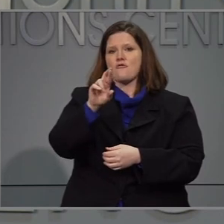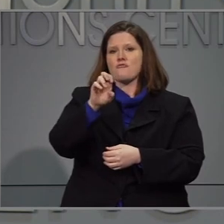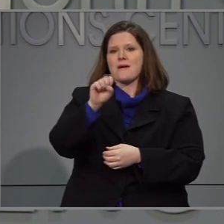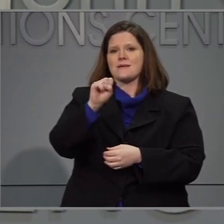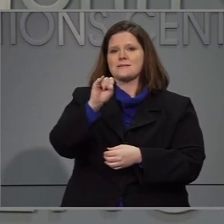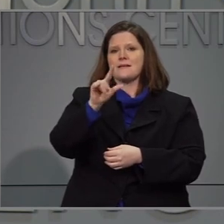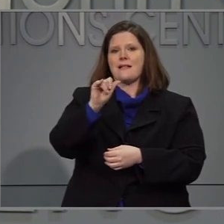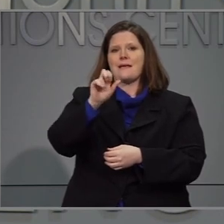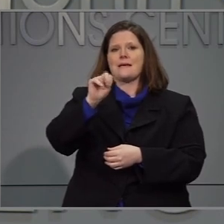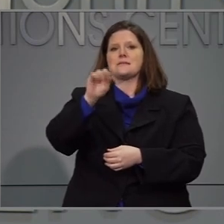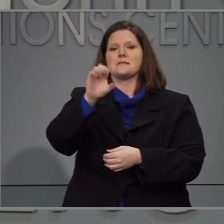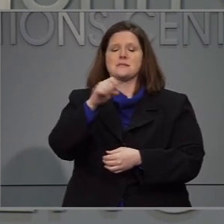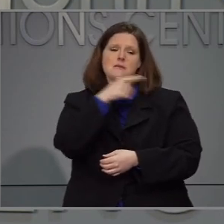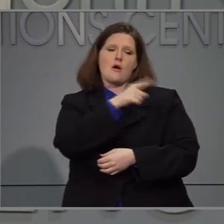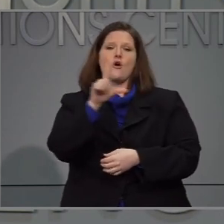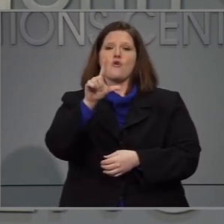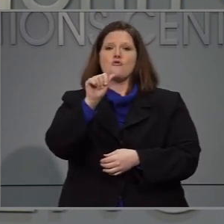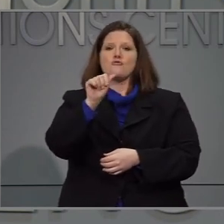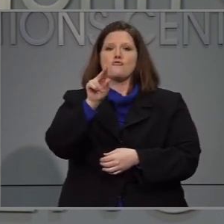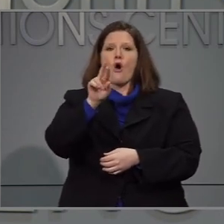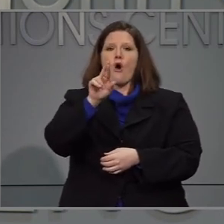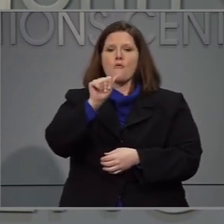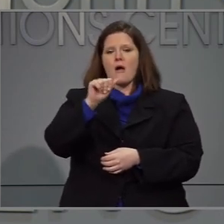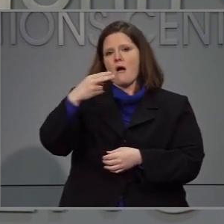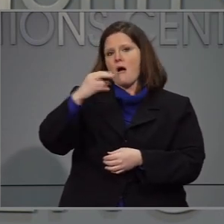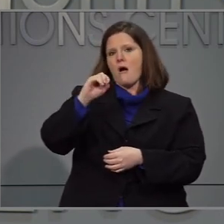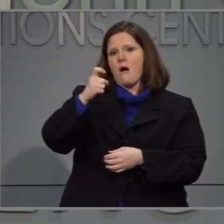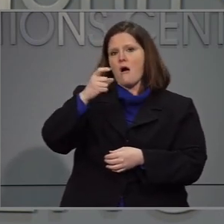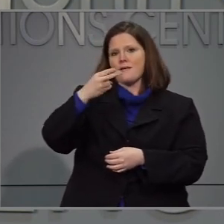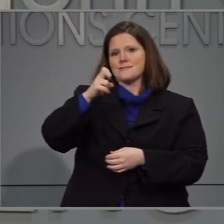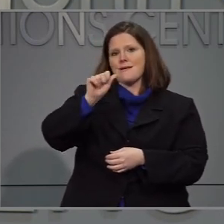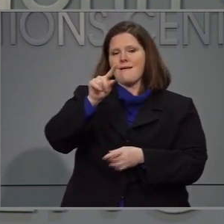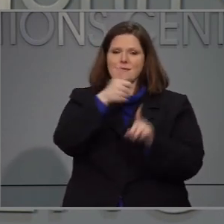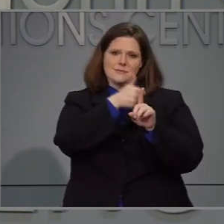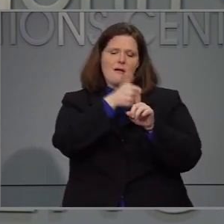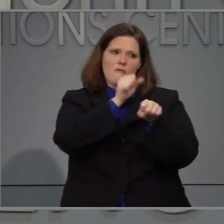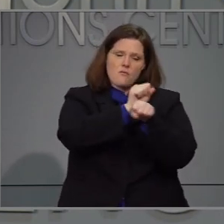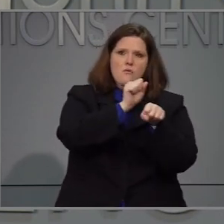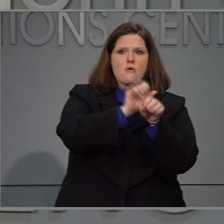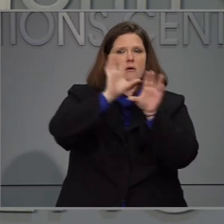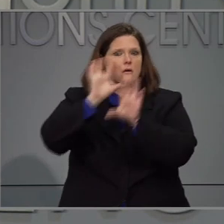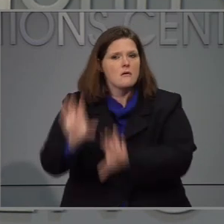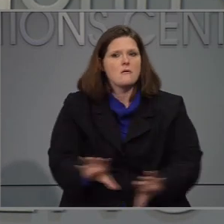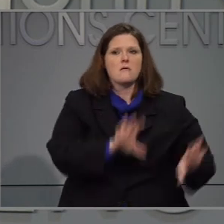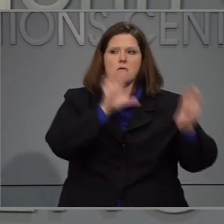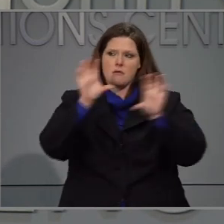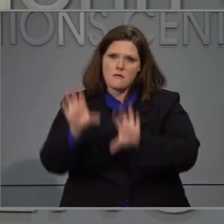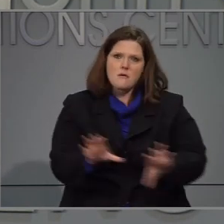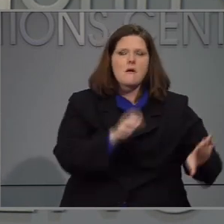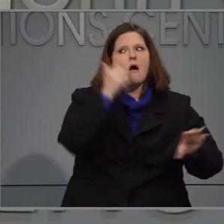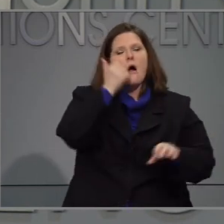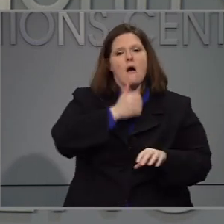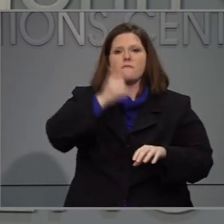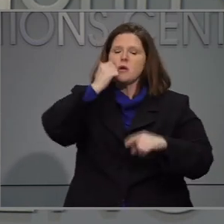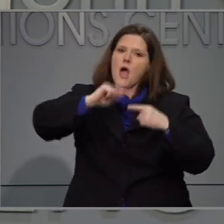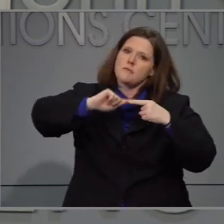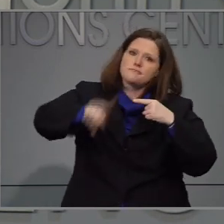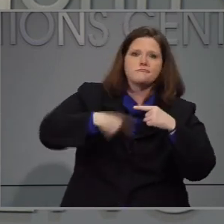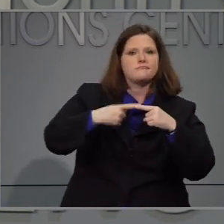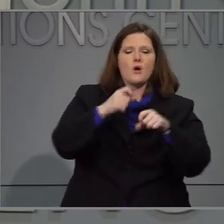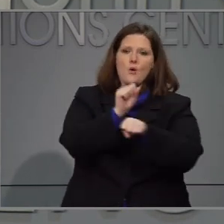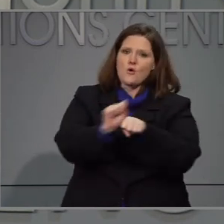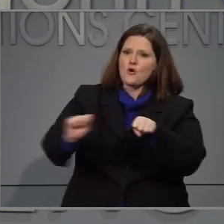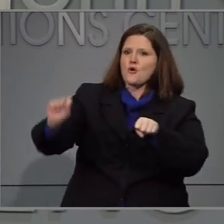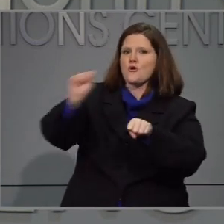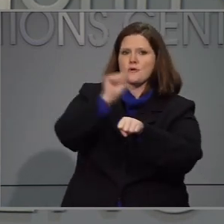Laura Hogshead, they are working night and day on getting help to people who were victims of Hurricane Matthew and Florence